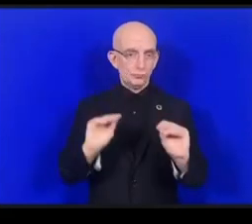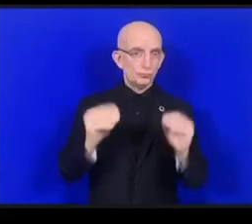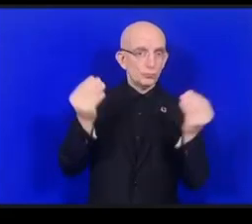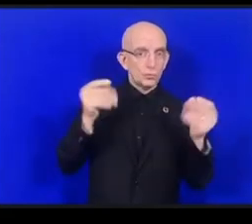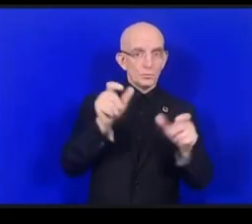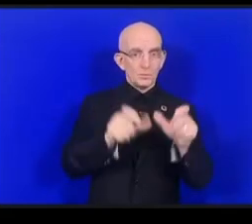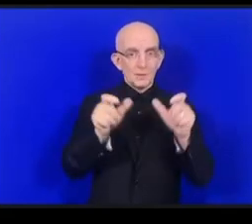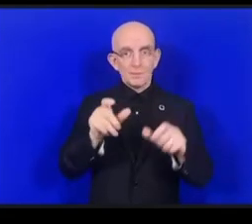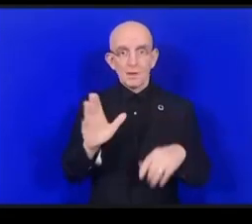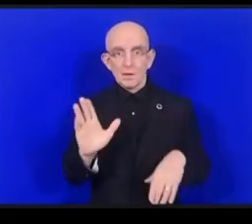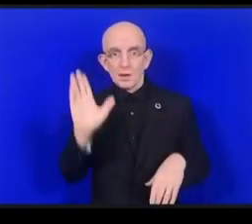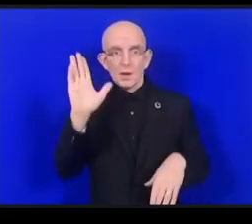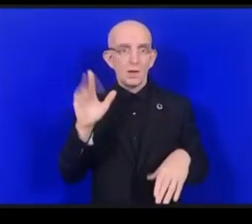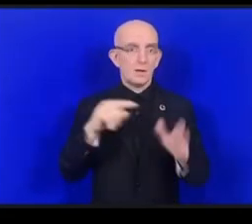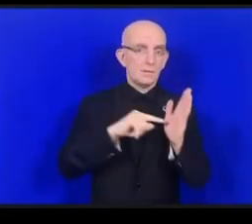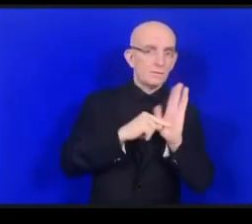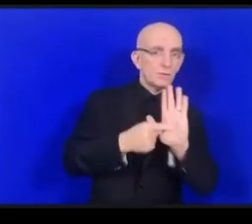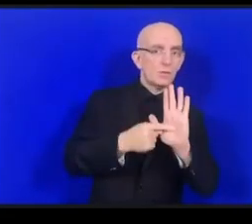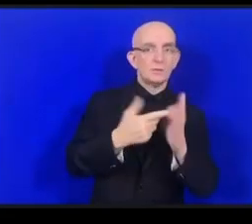oppressions over the young people,